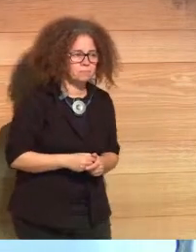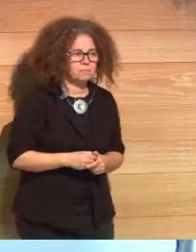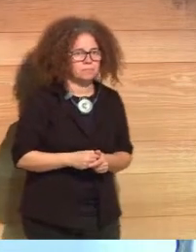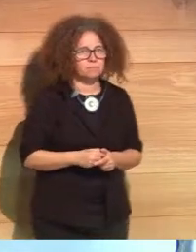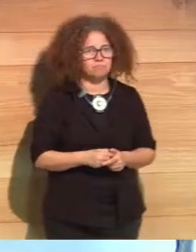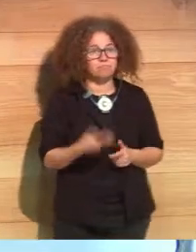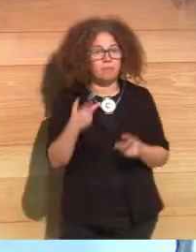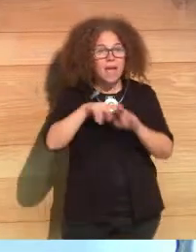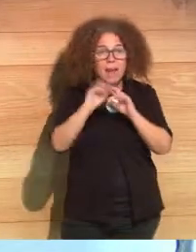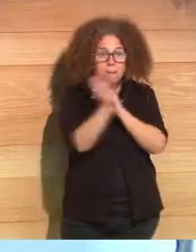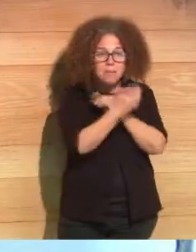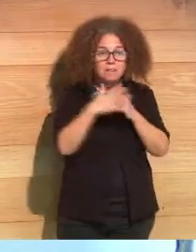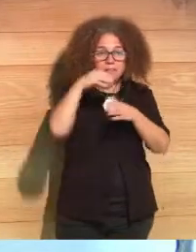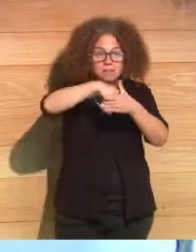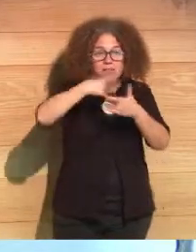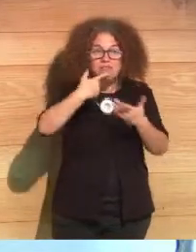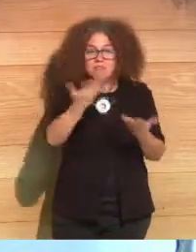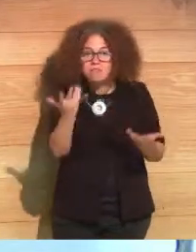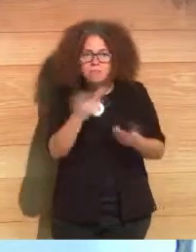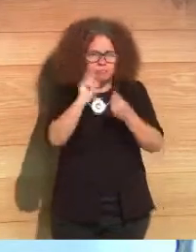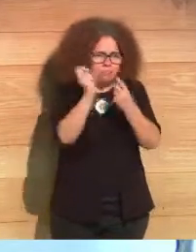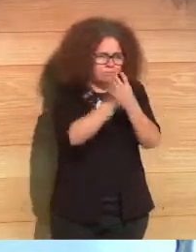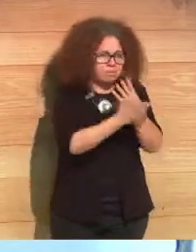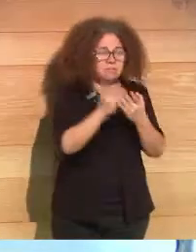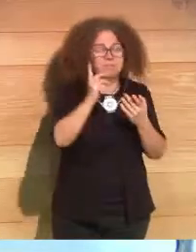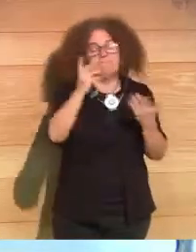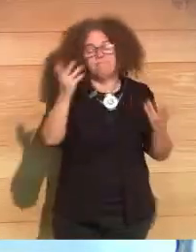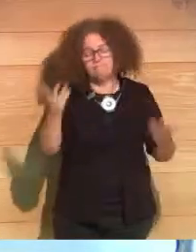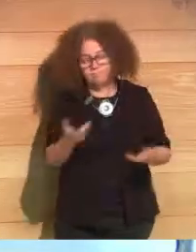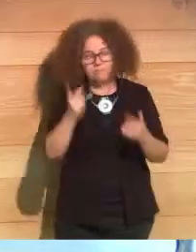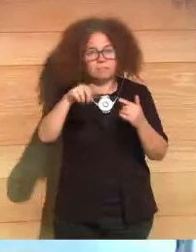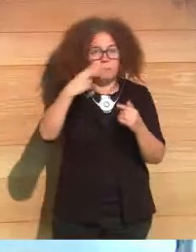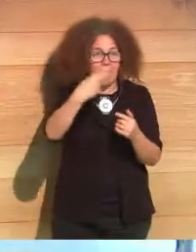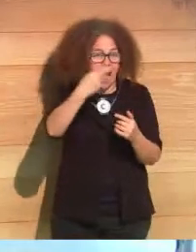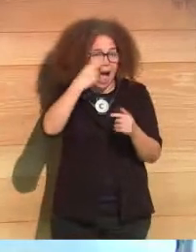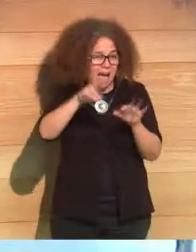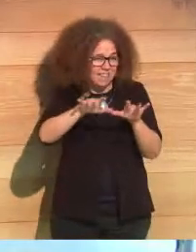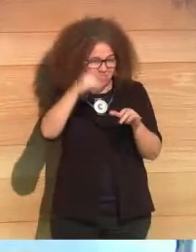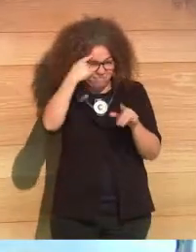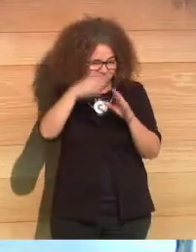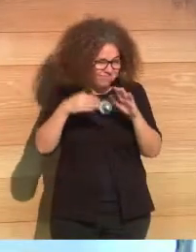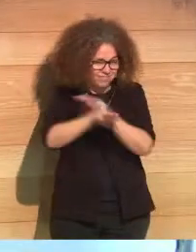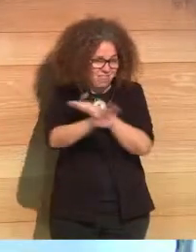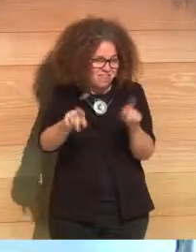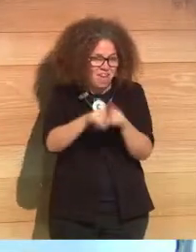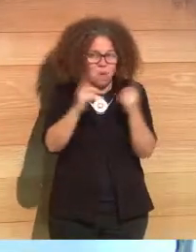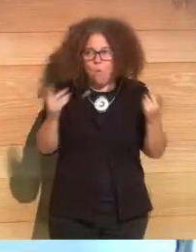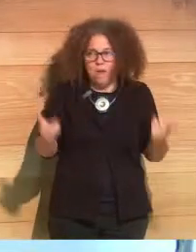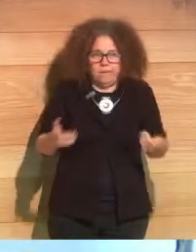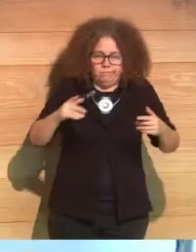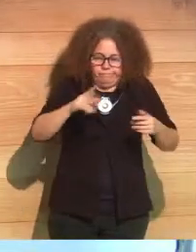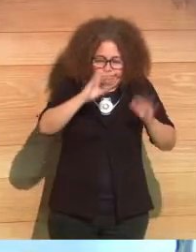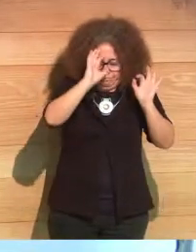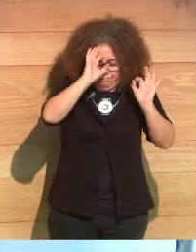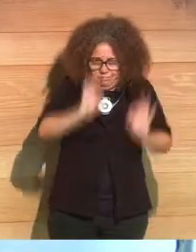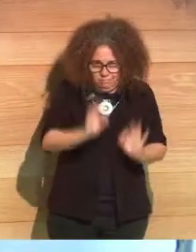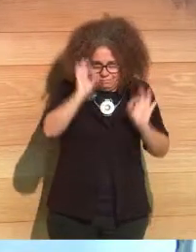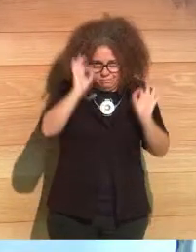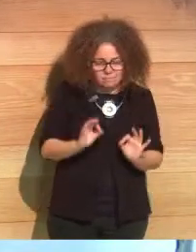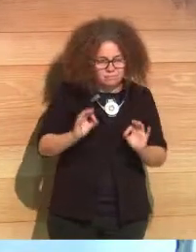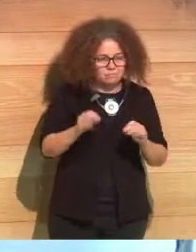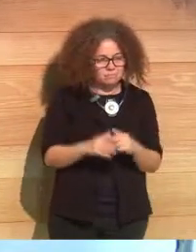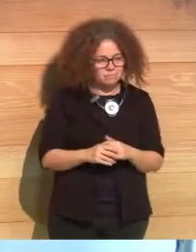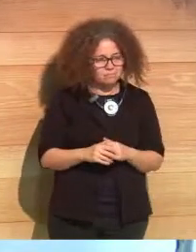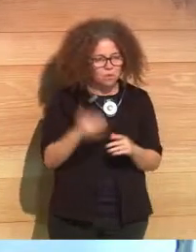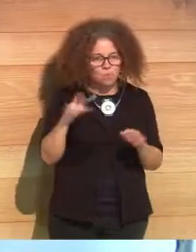technology that is from the shelf and you use it as it comes, or if you hack it or make your own